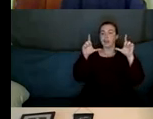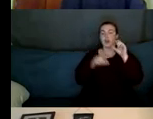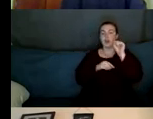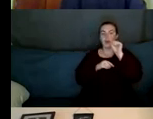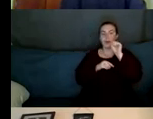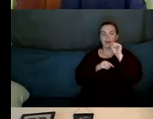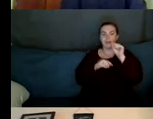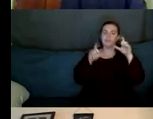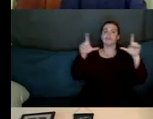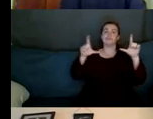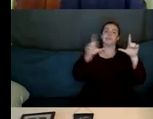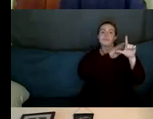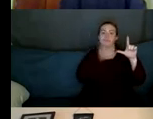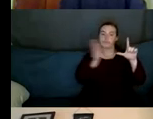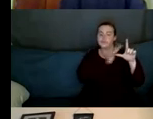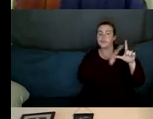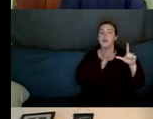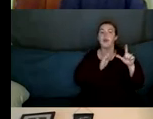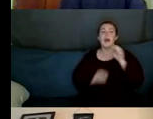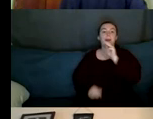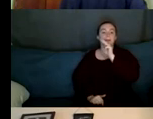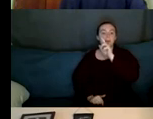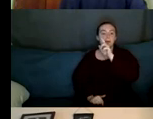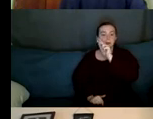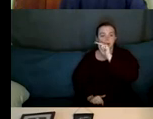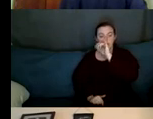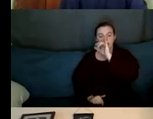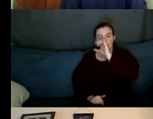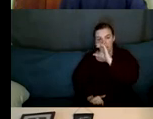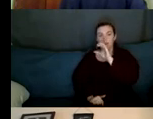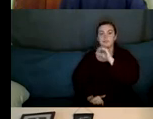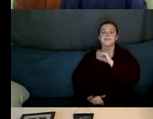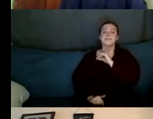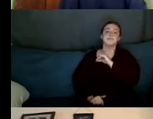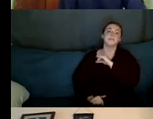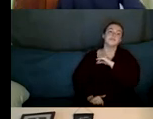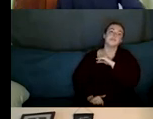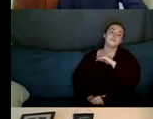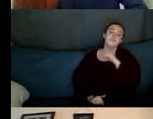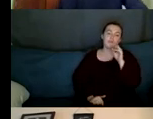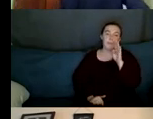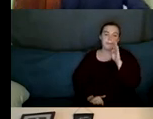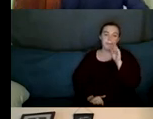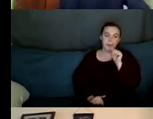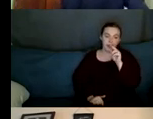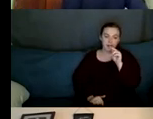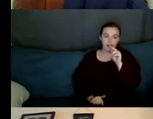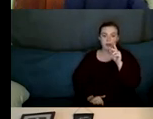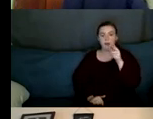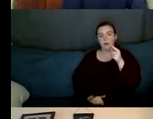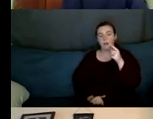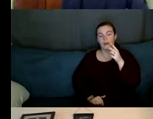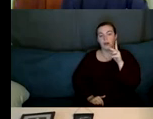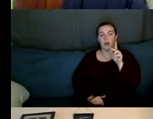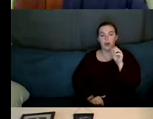Munich, that is just standing in for Drakenwald. We've got Bangkok, Thailand, that is standing in for the Far